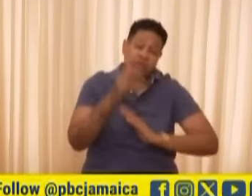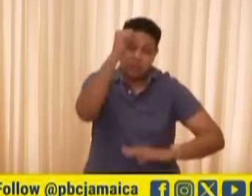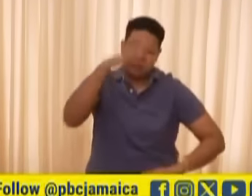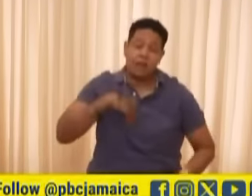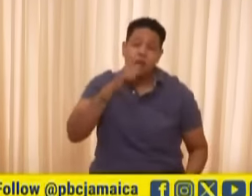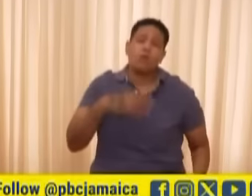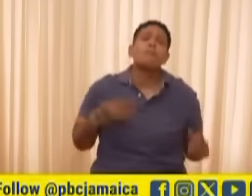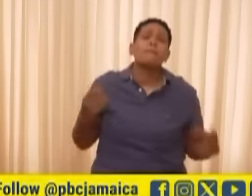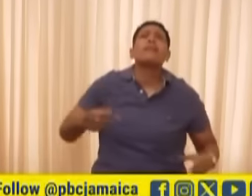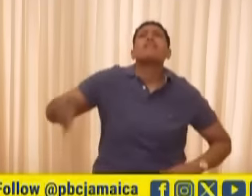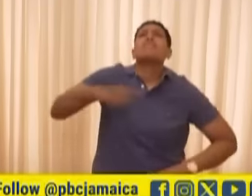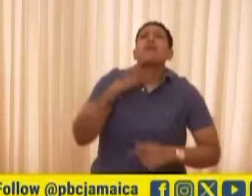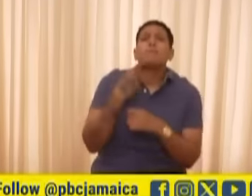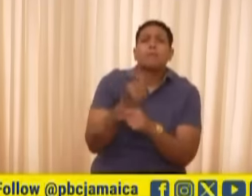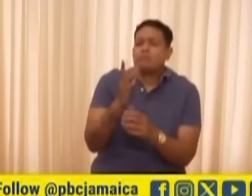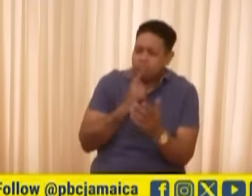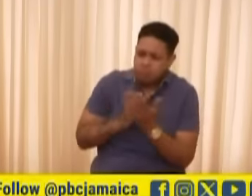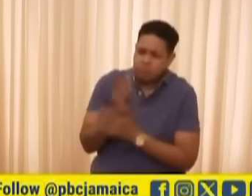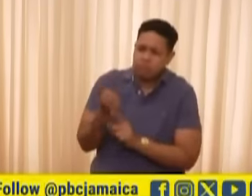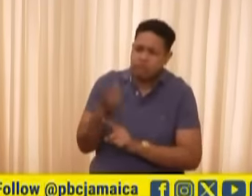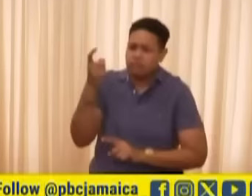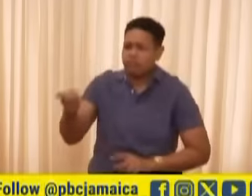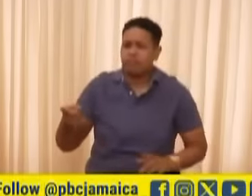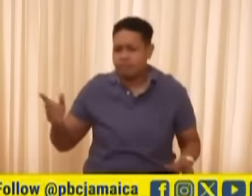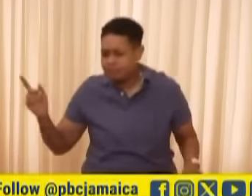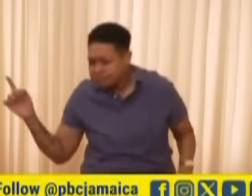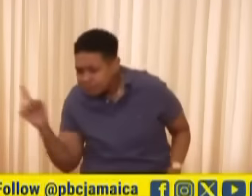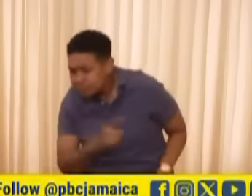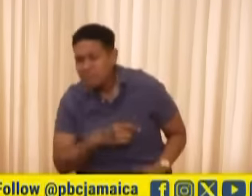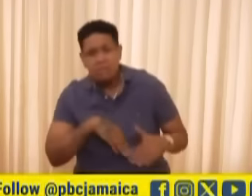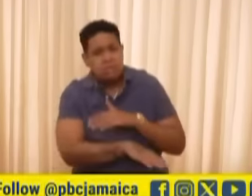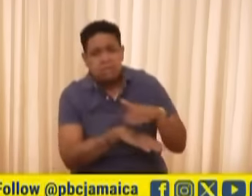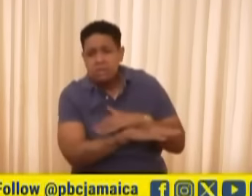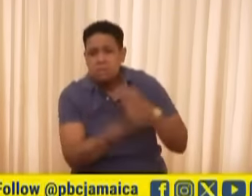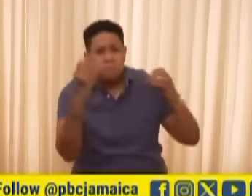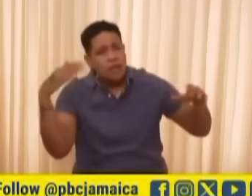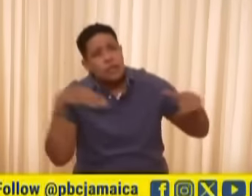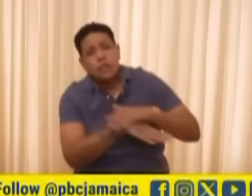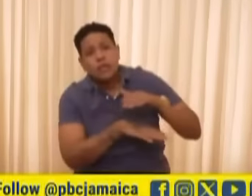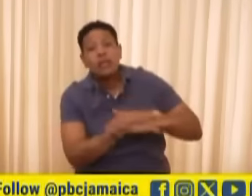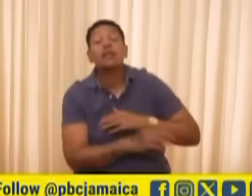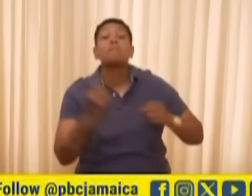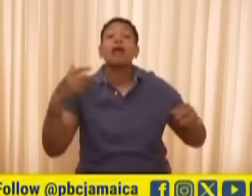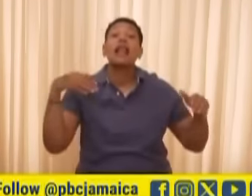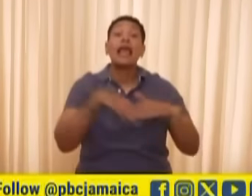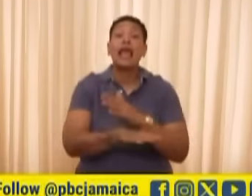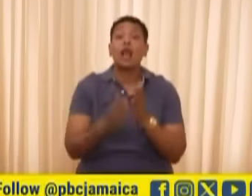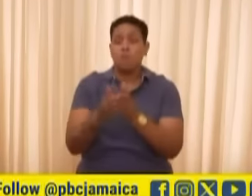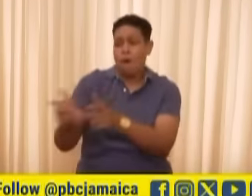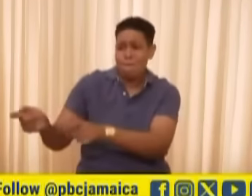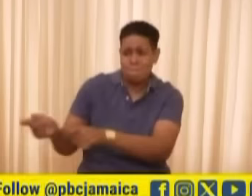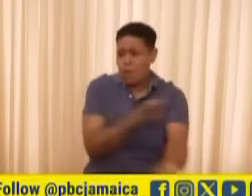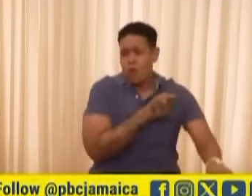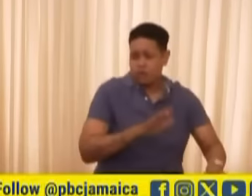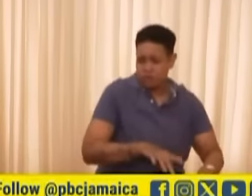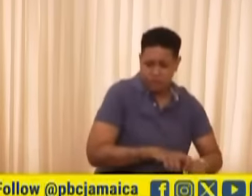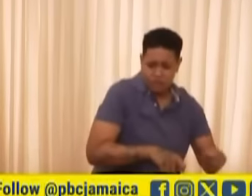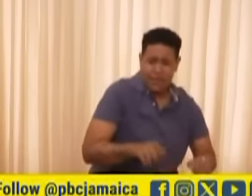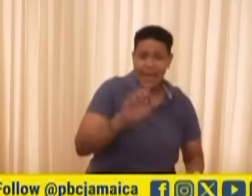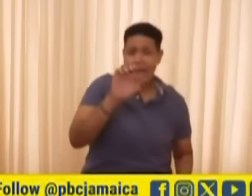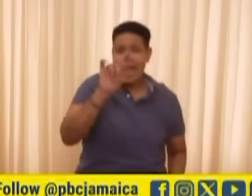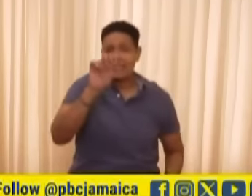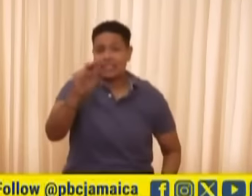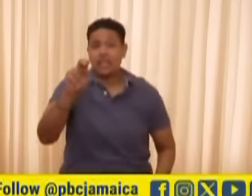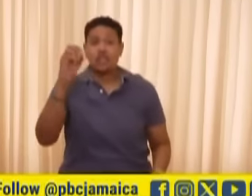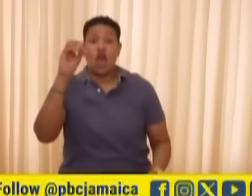A number of them have made their ways from the Keys. A number of them have come back in, have pulled in their boats, and our extension officers